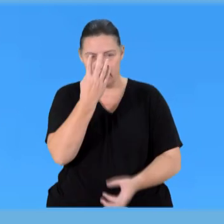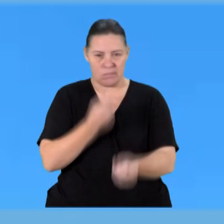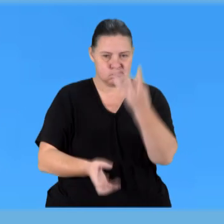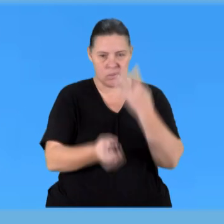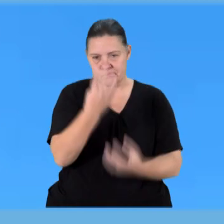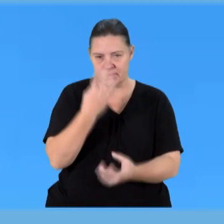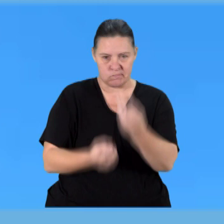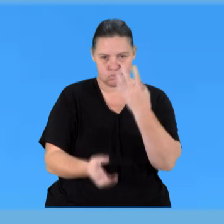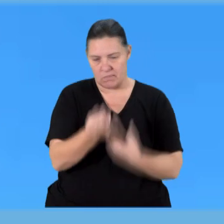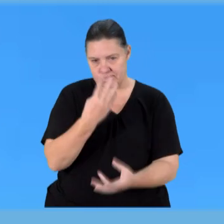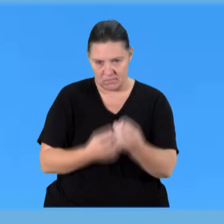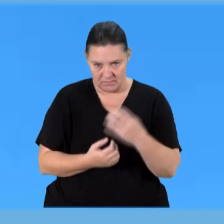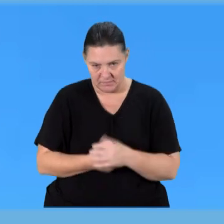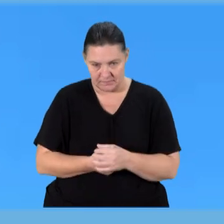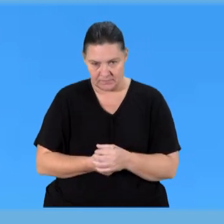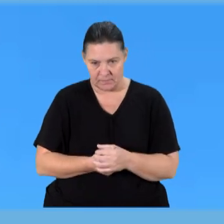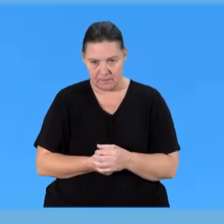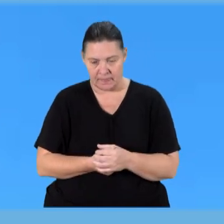Within the liquid and at the